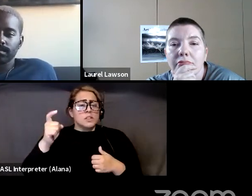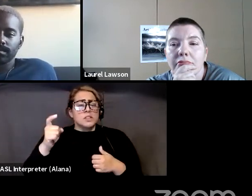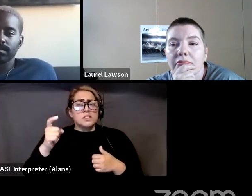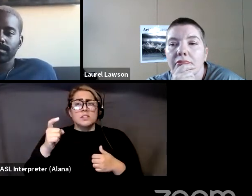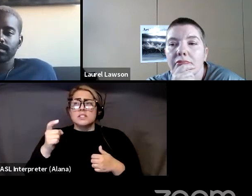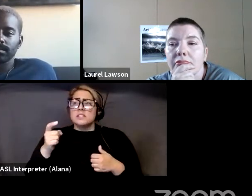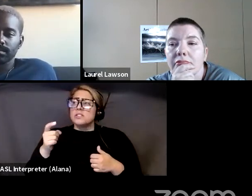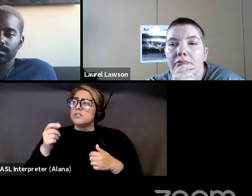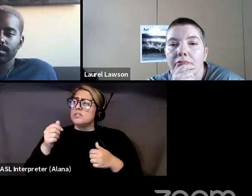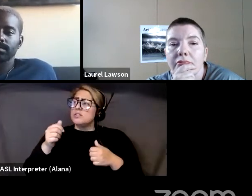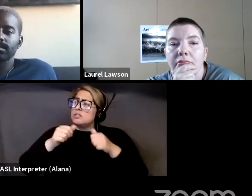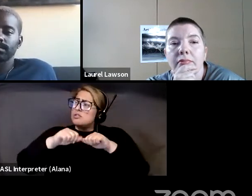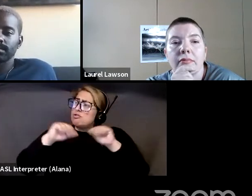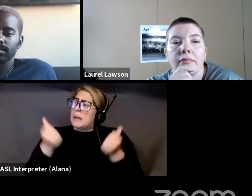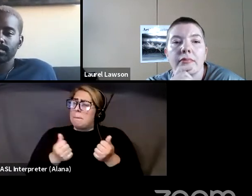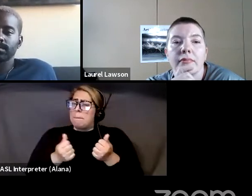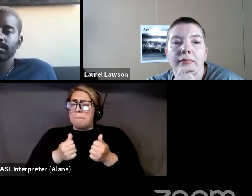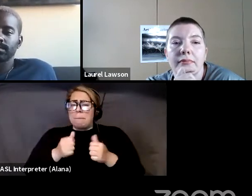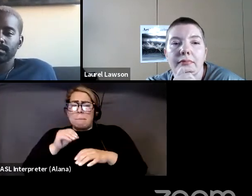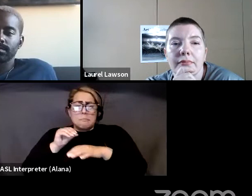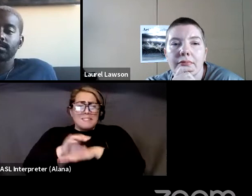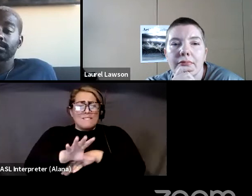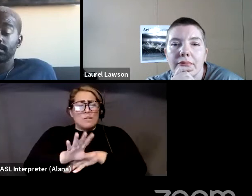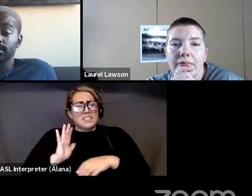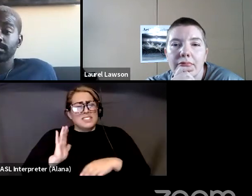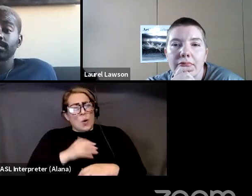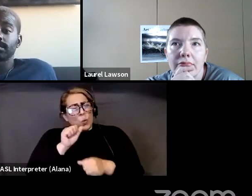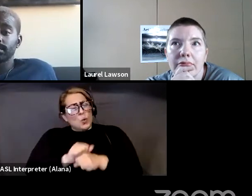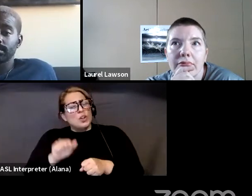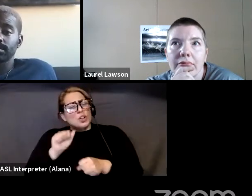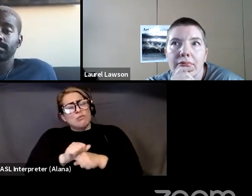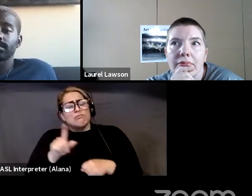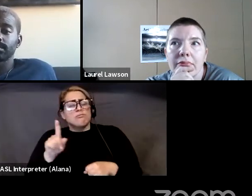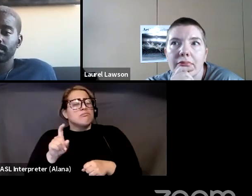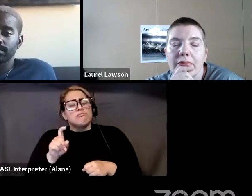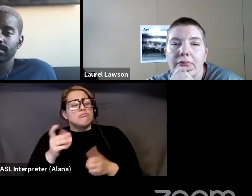shape or impact or influence our works?